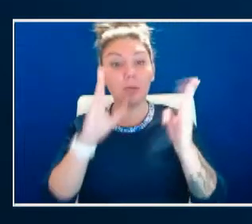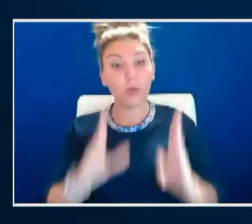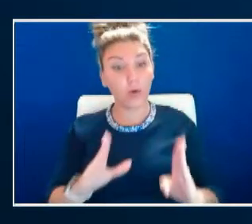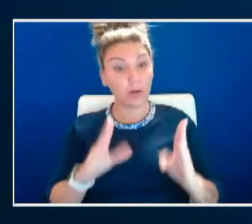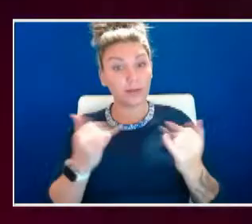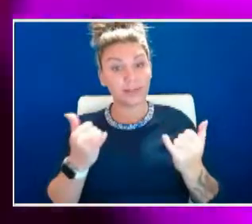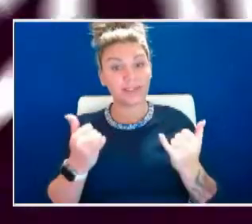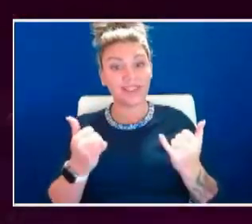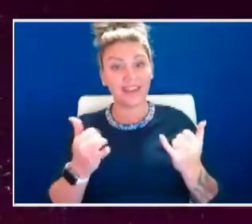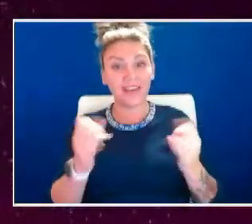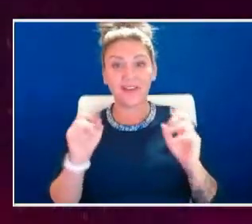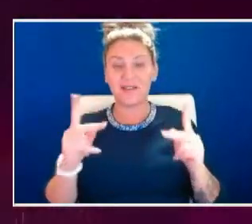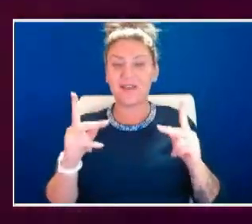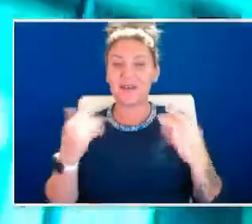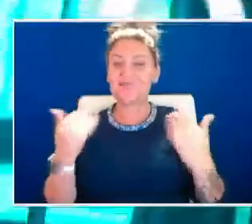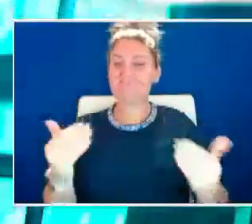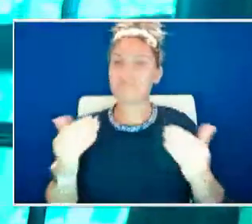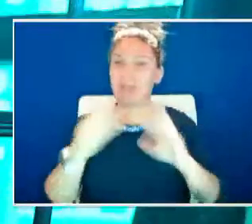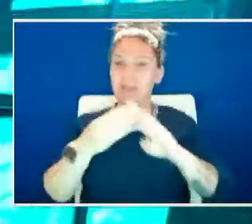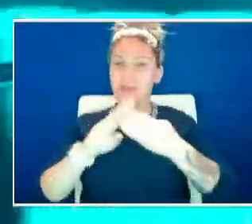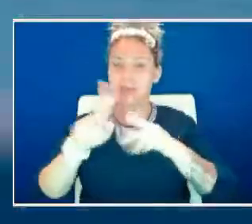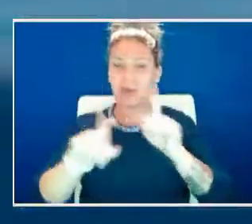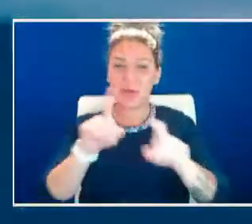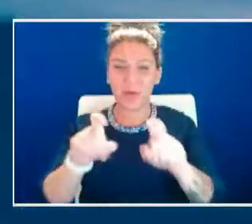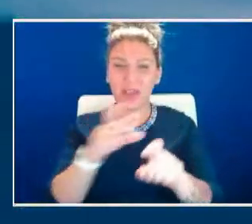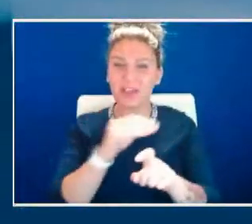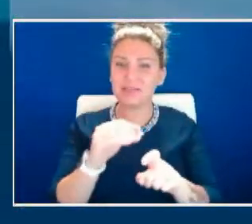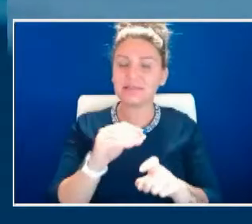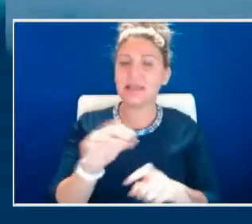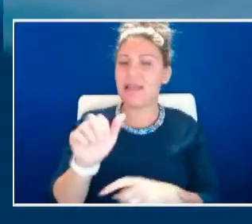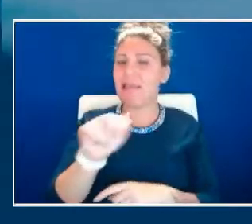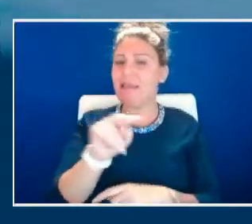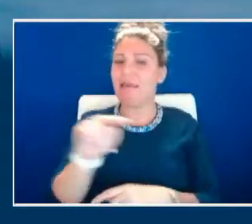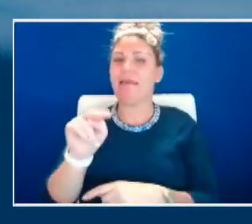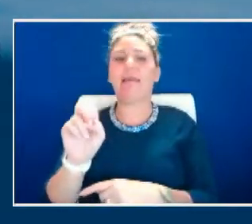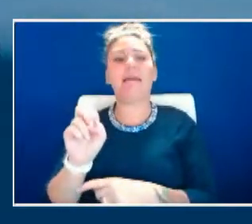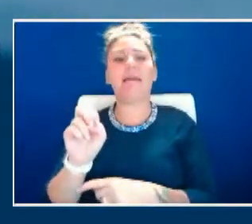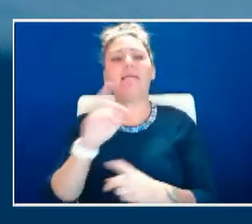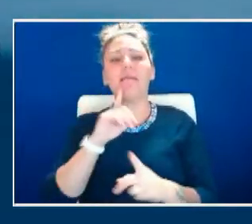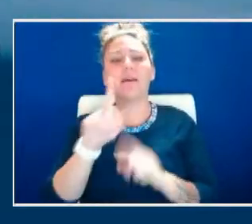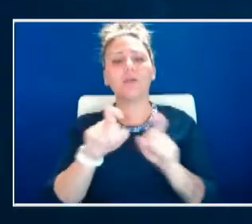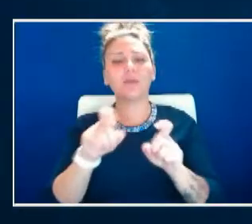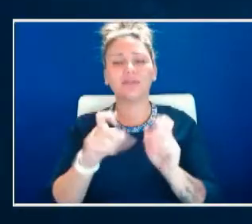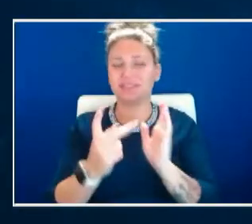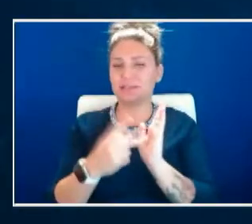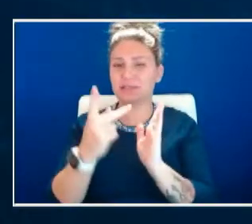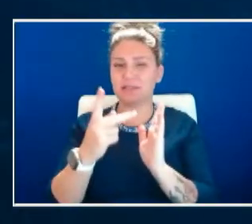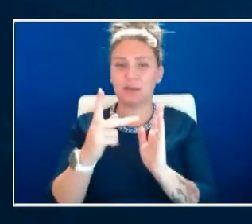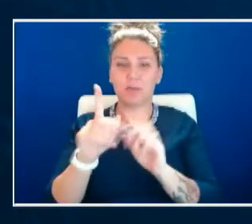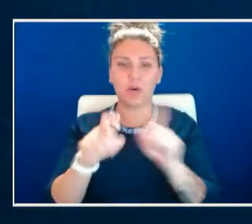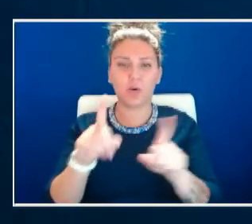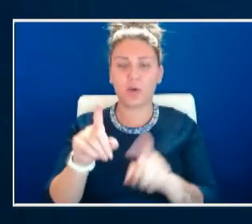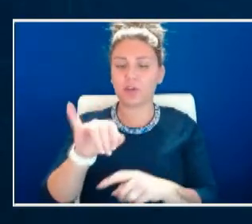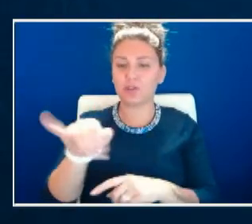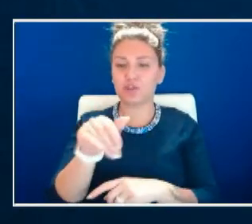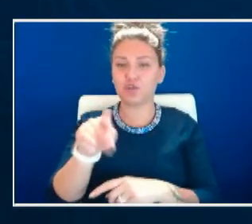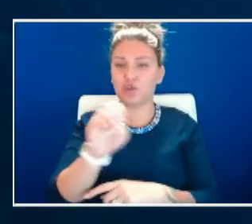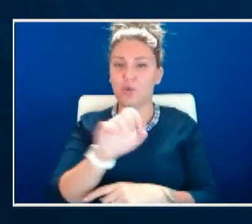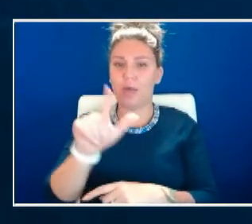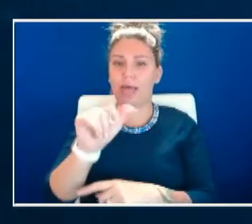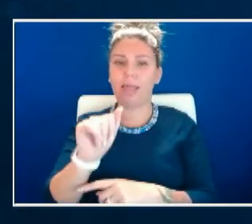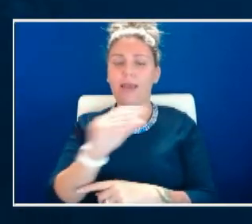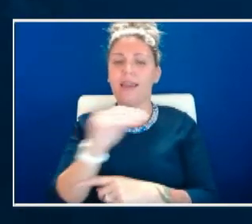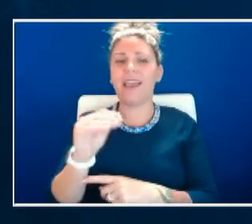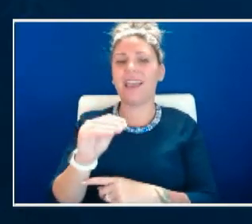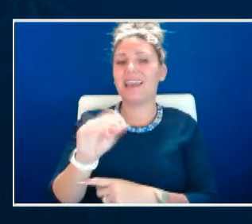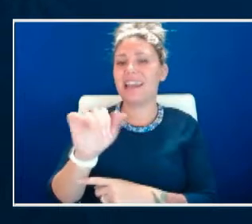Well, let's get to our community then. And I have a question, kind of a double question from Joellen and Andrea. Andrea's asking